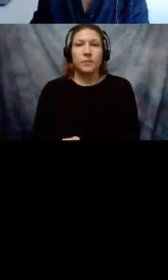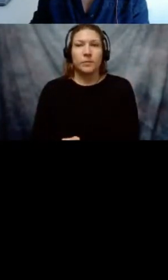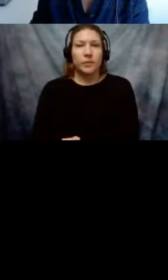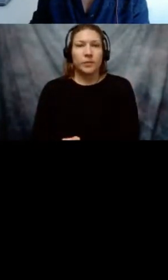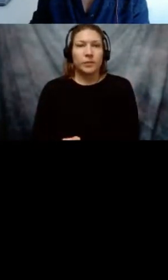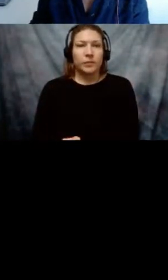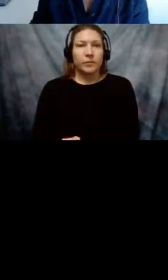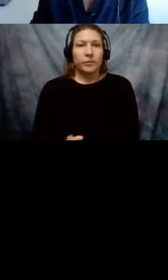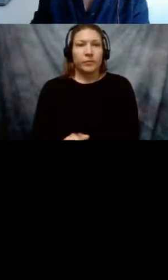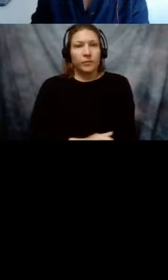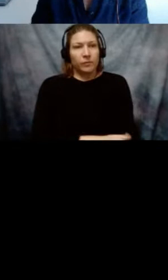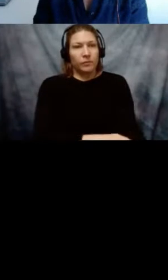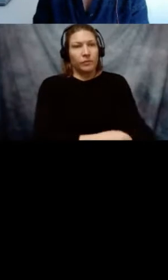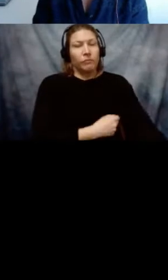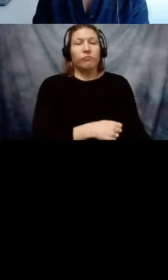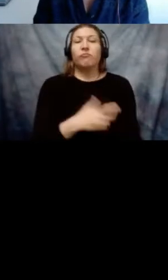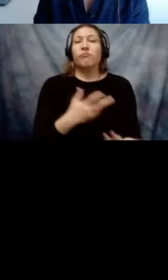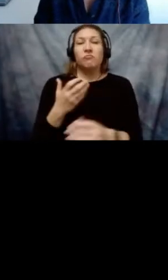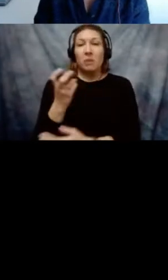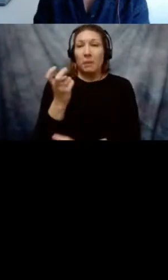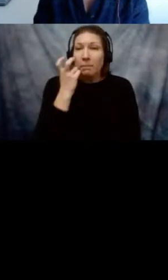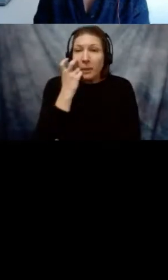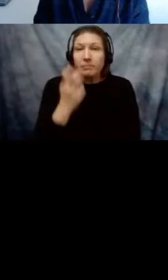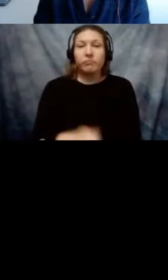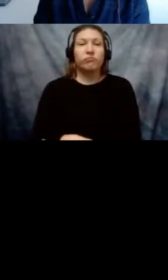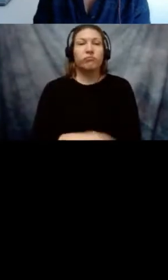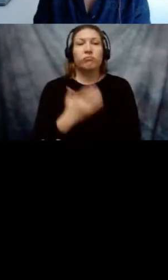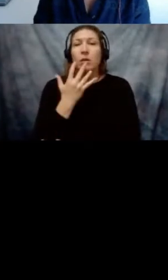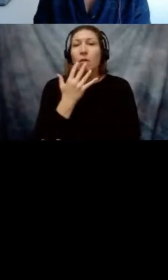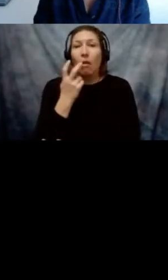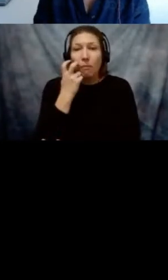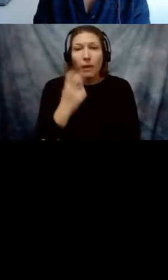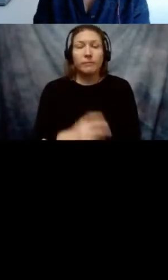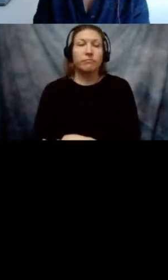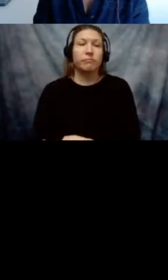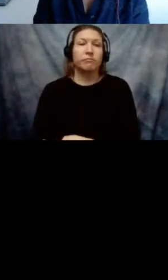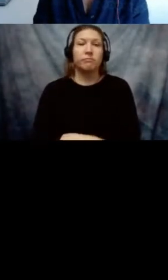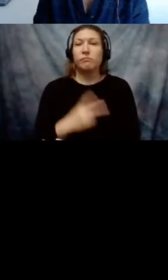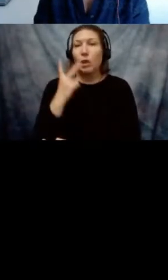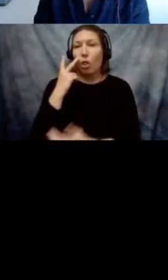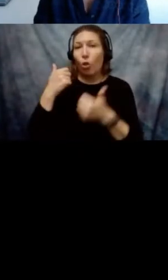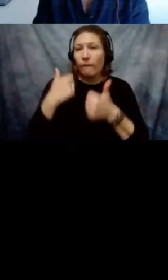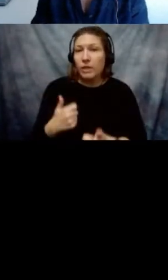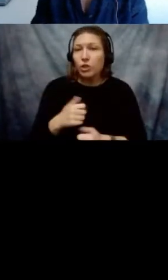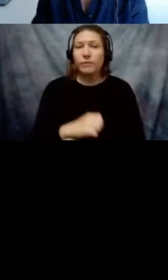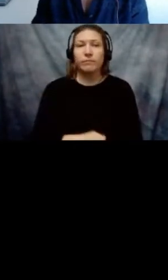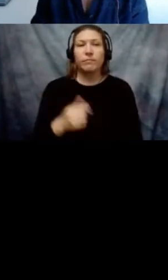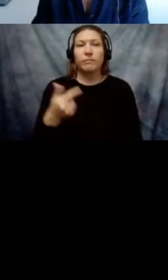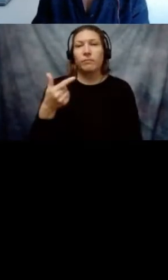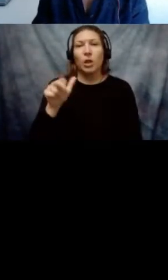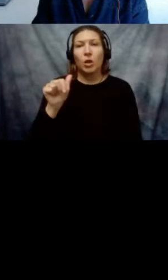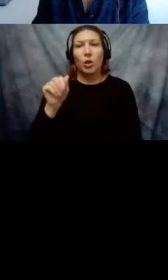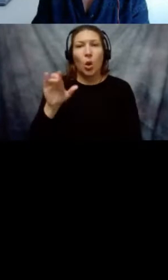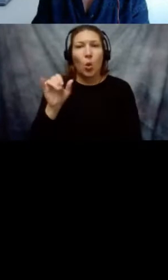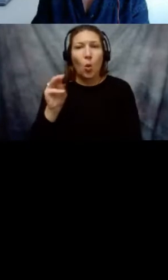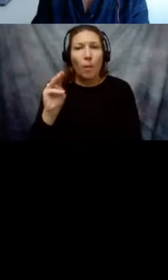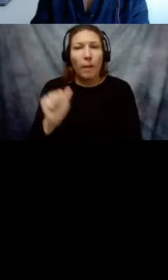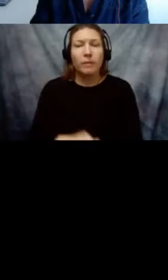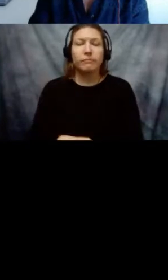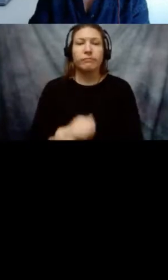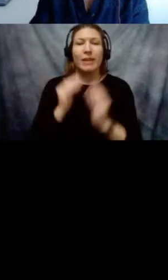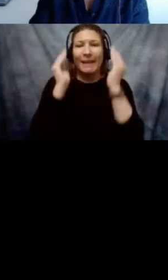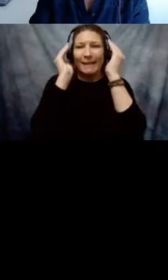we have blindness, colour blindness, low vision, glaucoma, cataracts, and diabetic